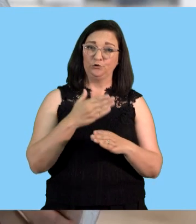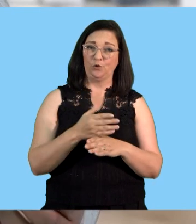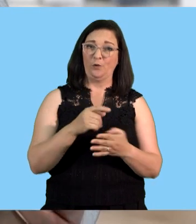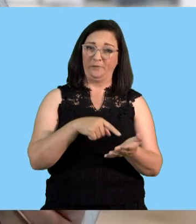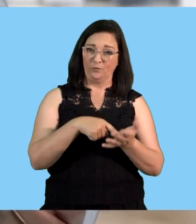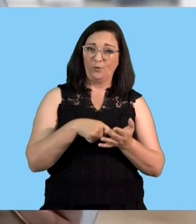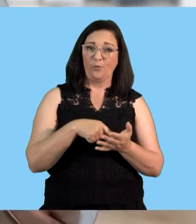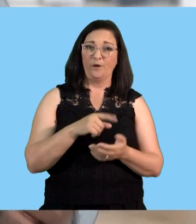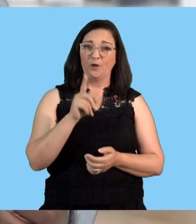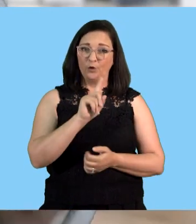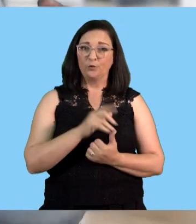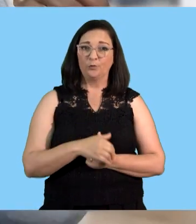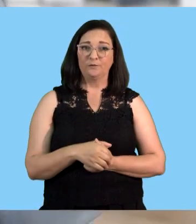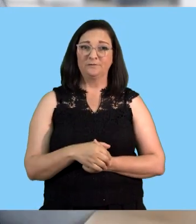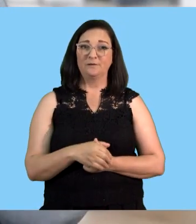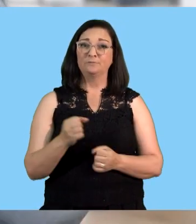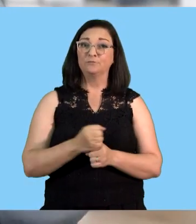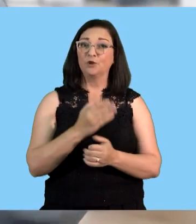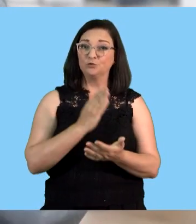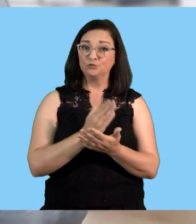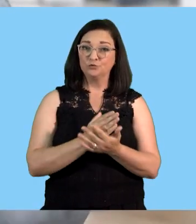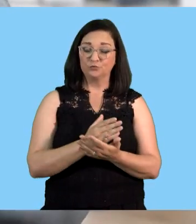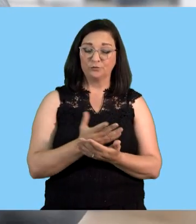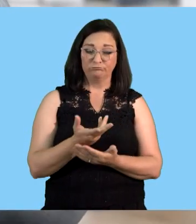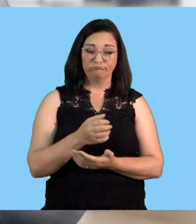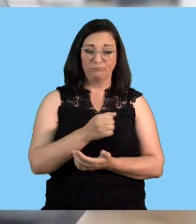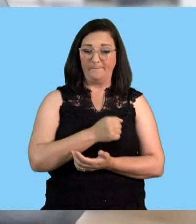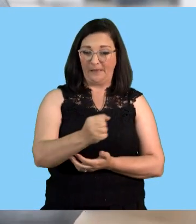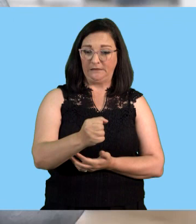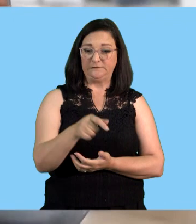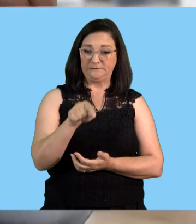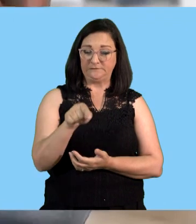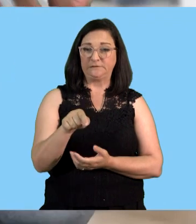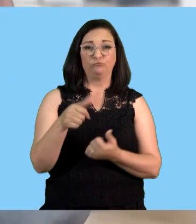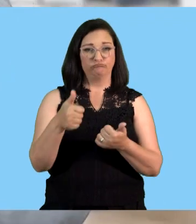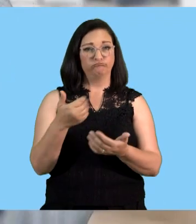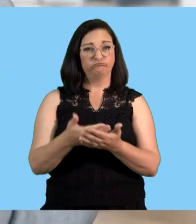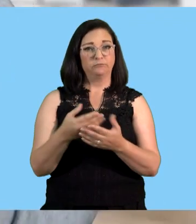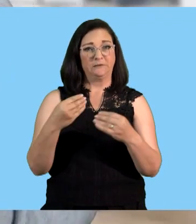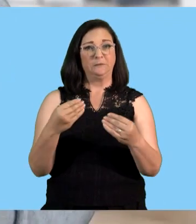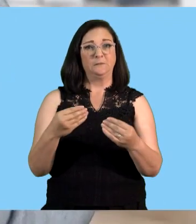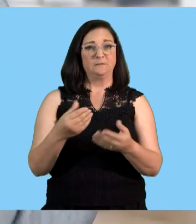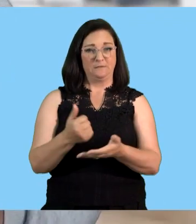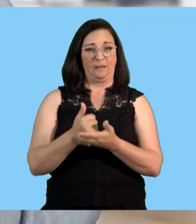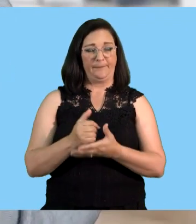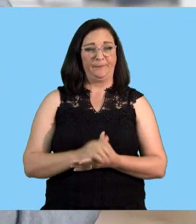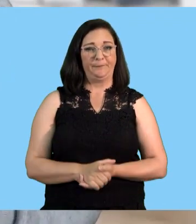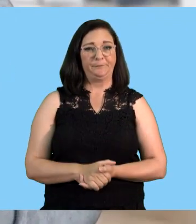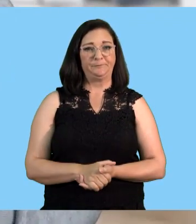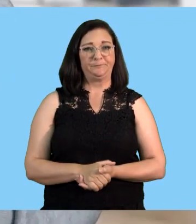that the job requires from you? So you need to ensure that you are placed where you will add value to the